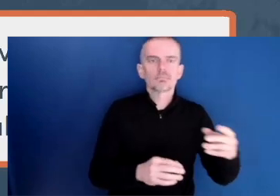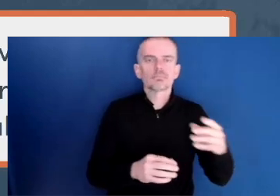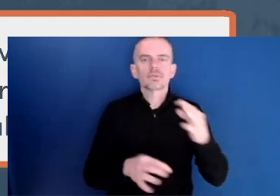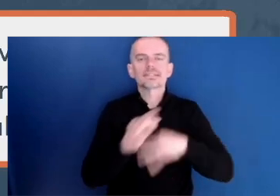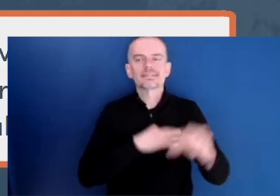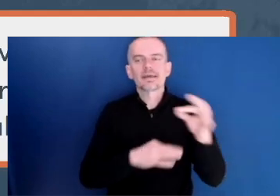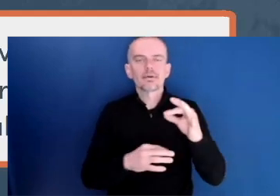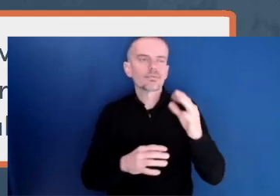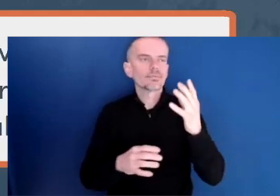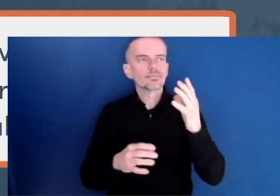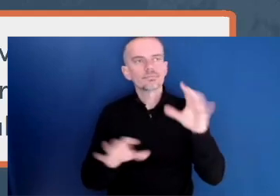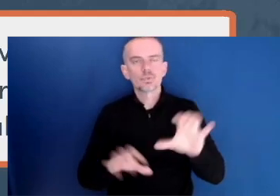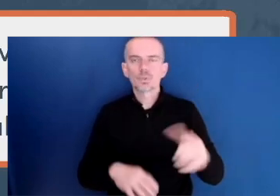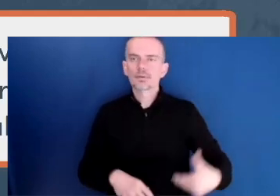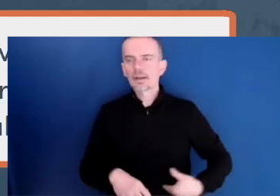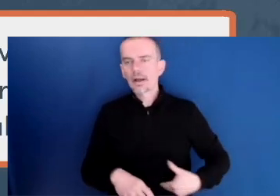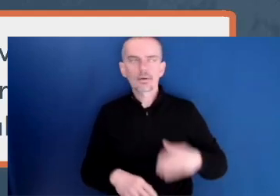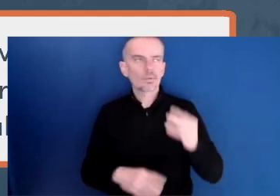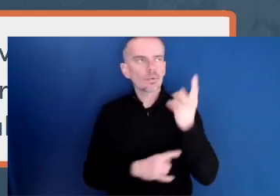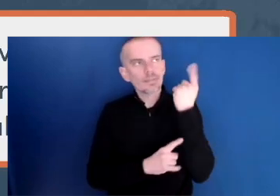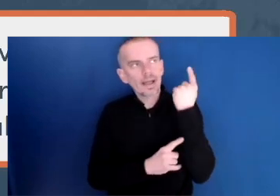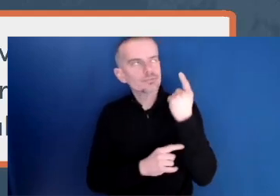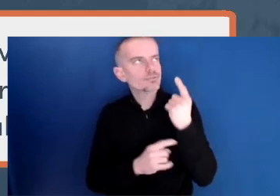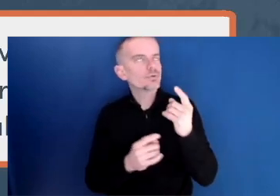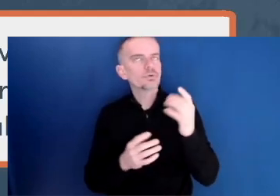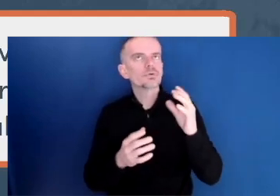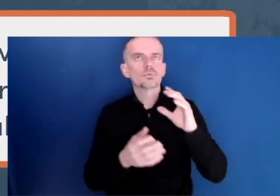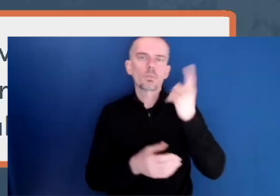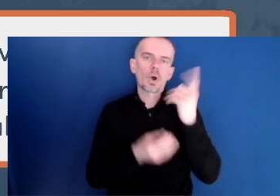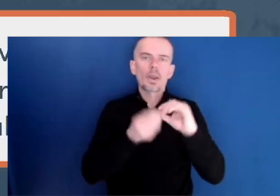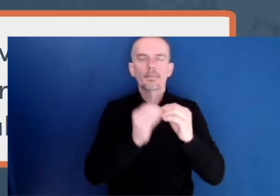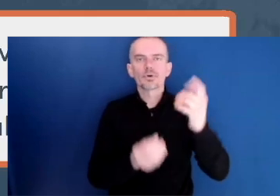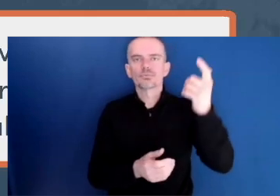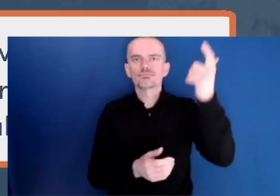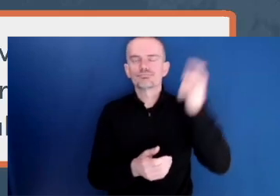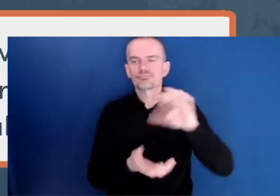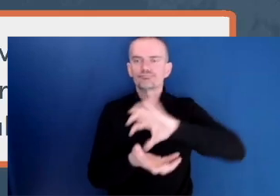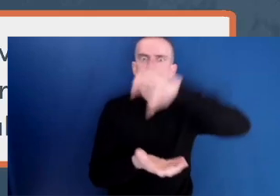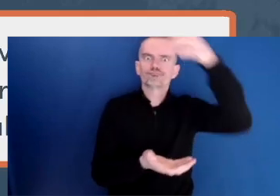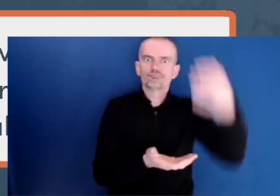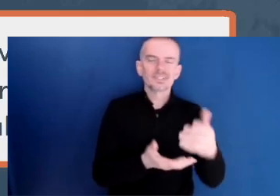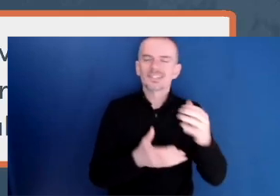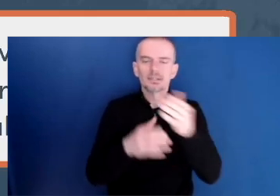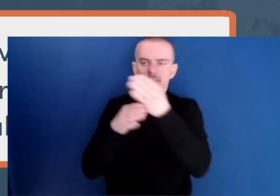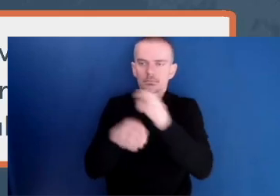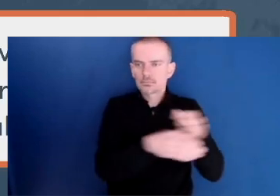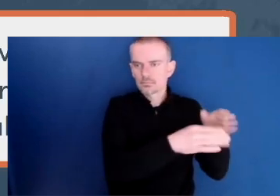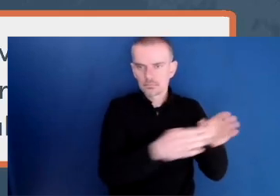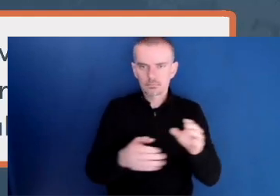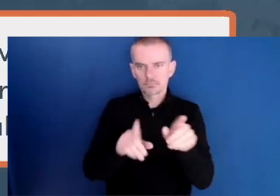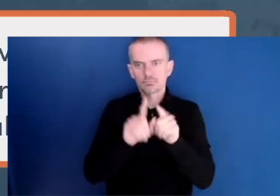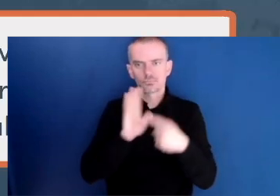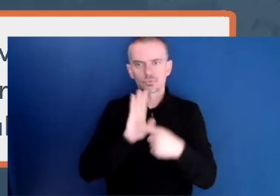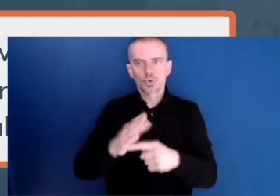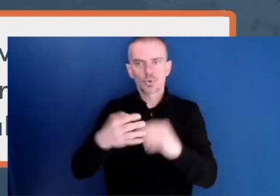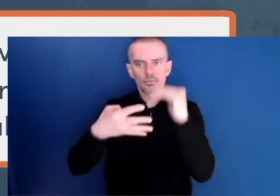financials or just a gut feeling you have, right? So disaggregating those income and expense lines is important. And then also supplemental